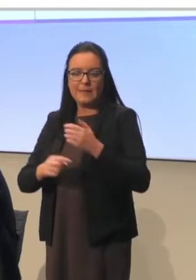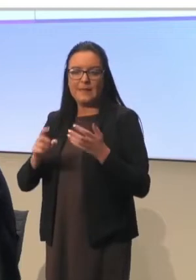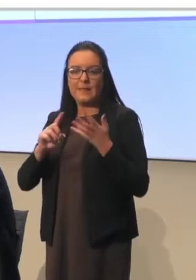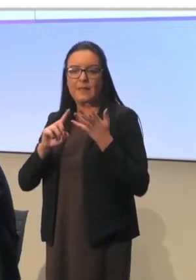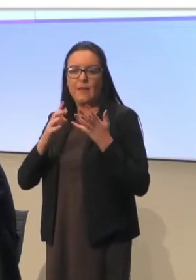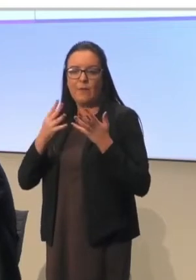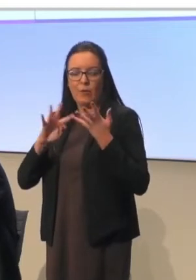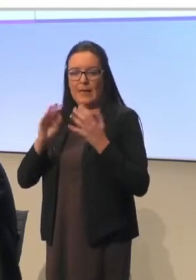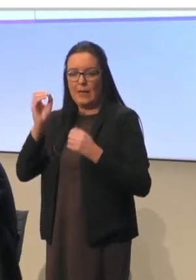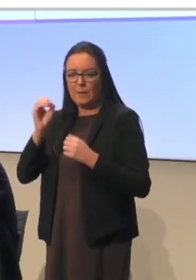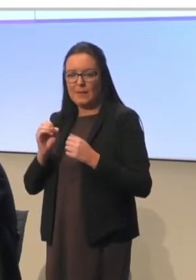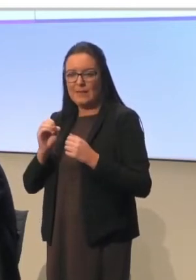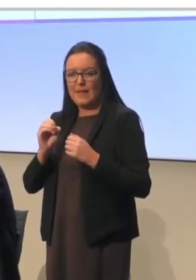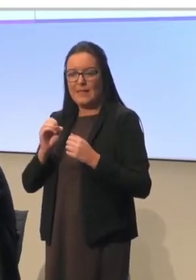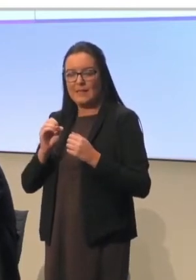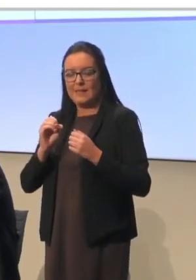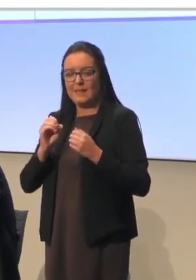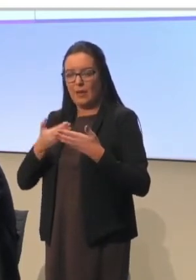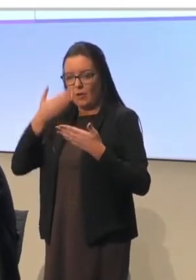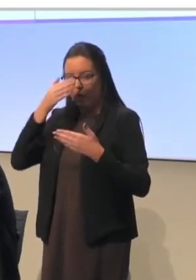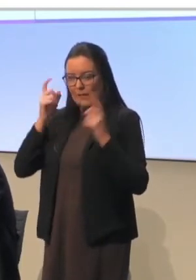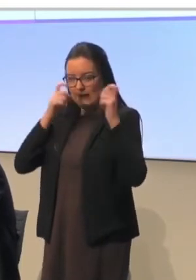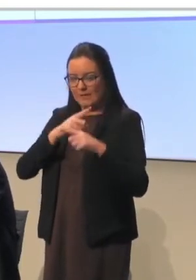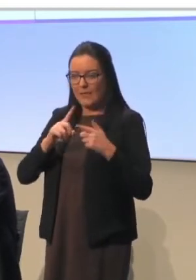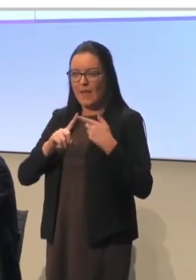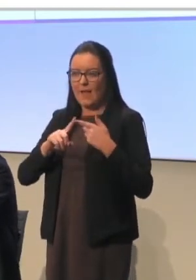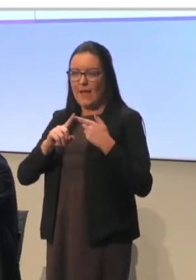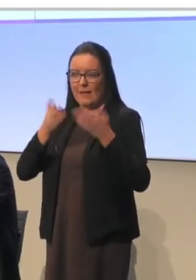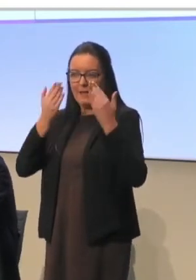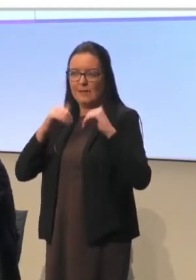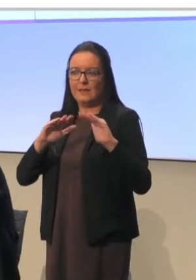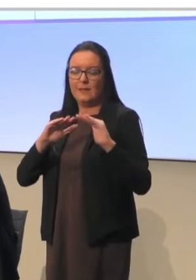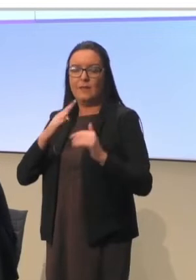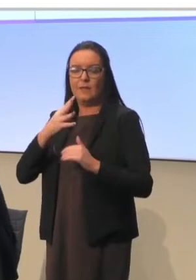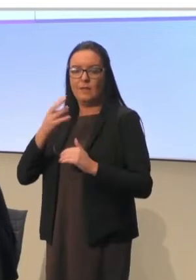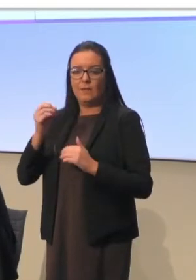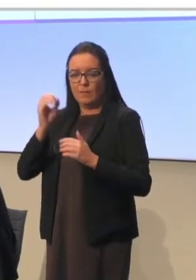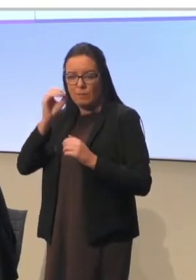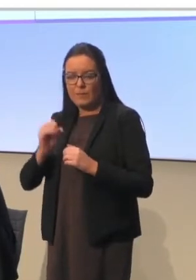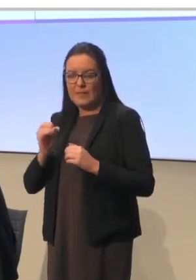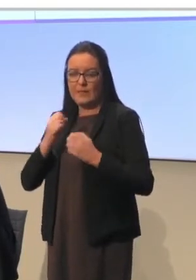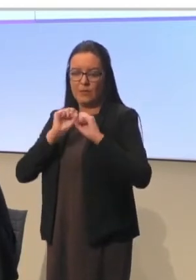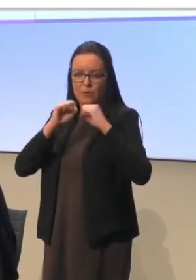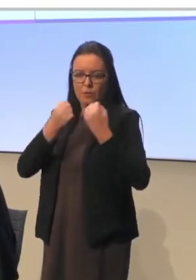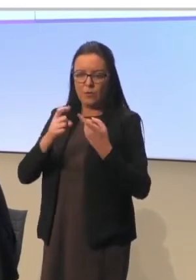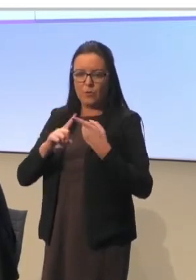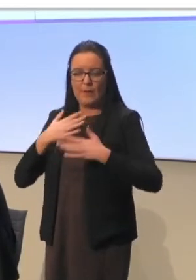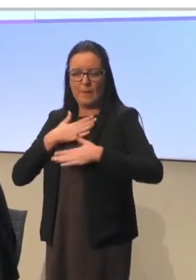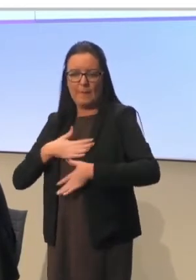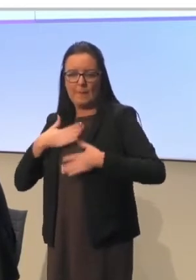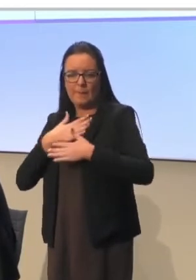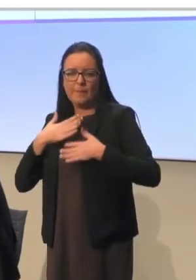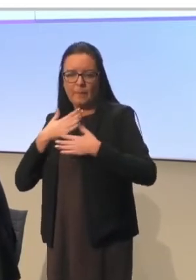difficulties, 46% of those in the other disability category, and then down to 40% with social emotional SEN